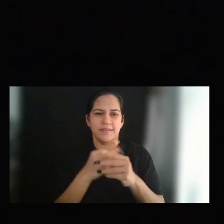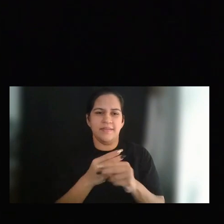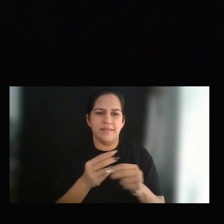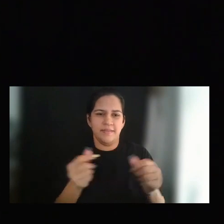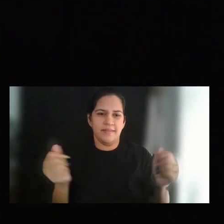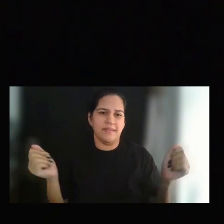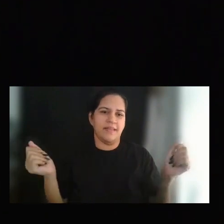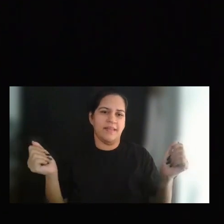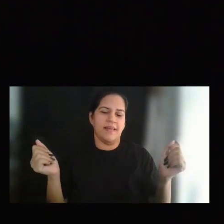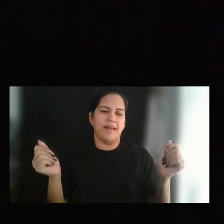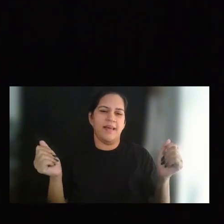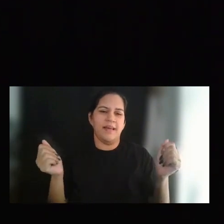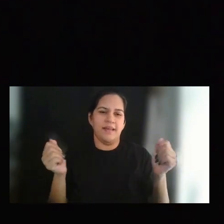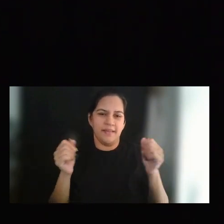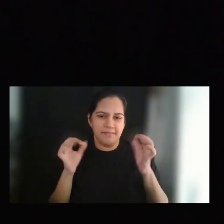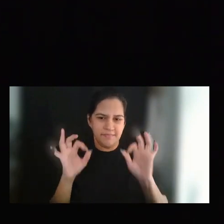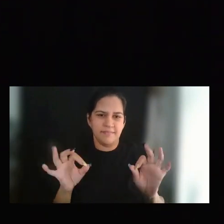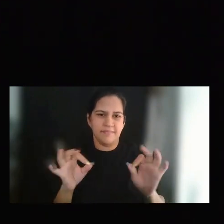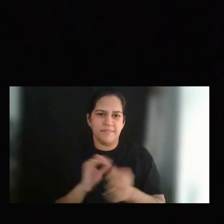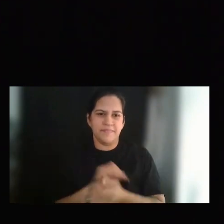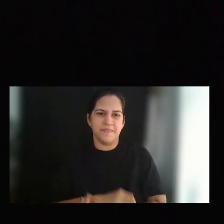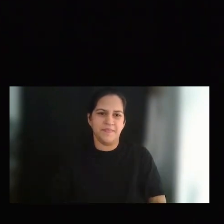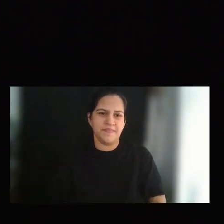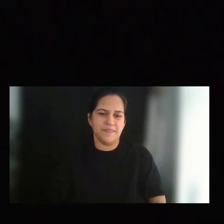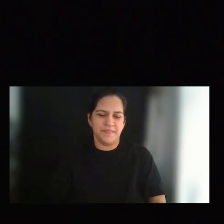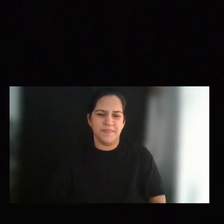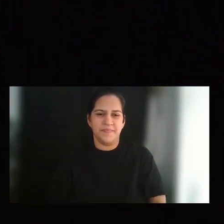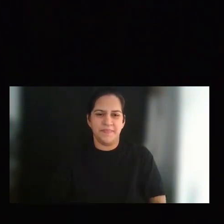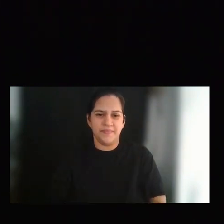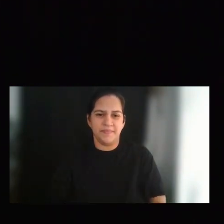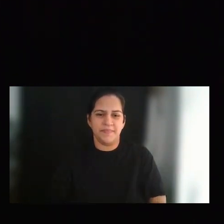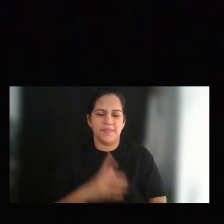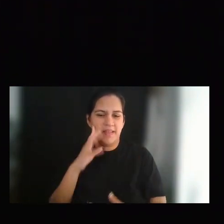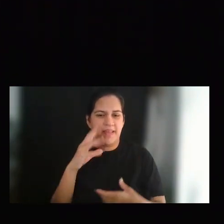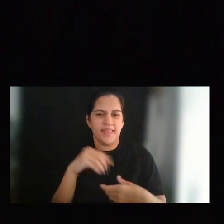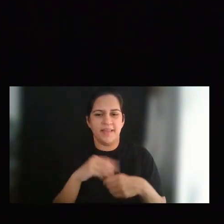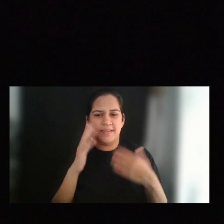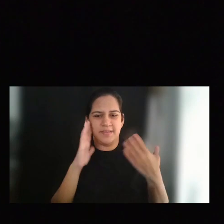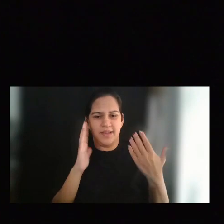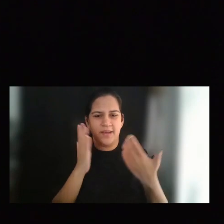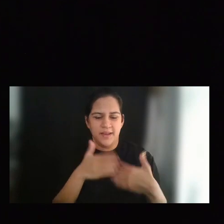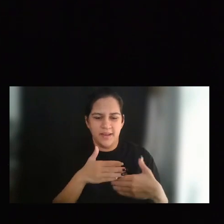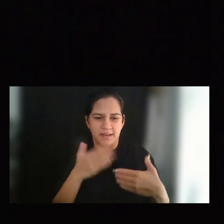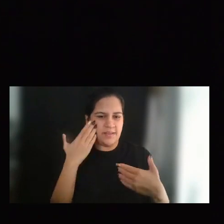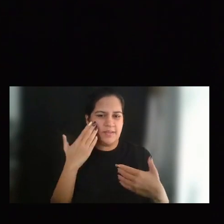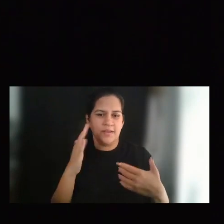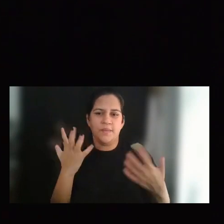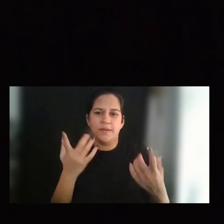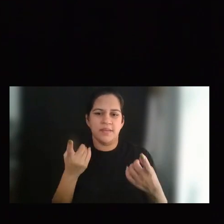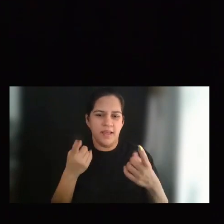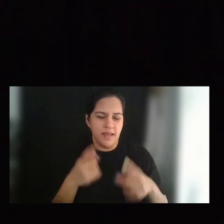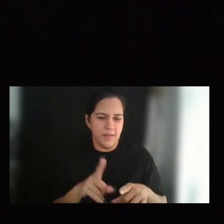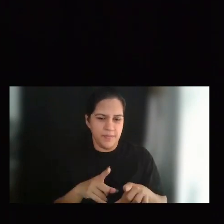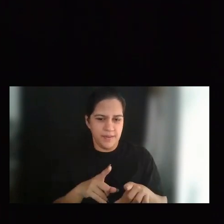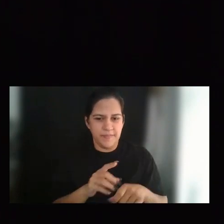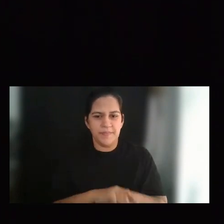okay. So you're in the dark, you don't know what's gonna happen.